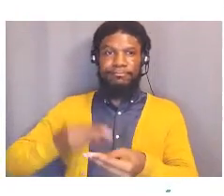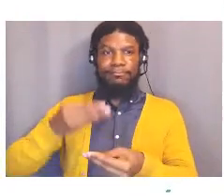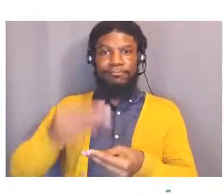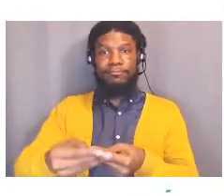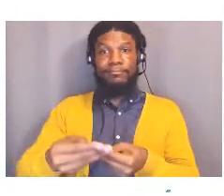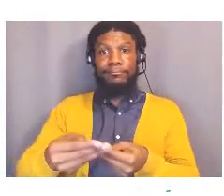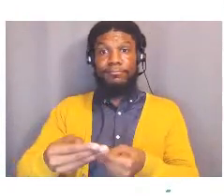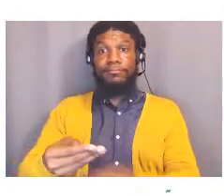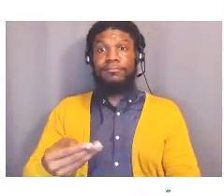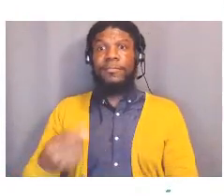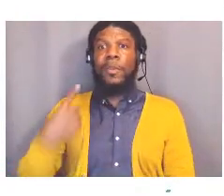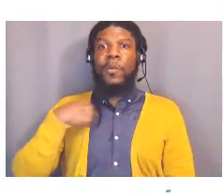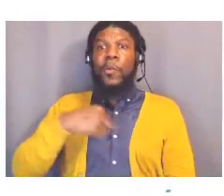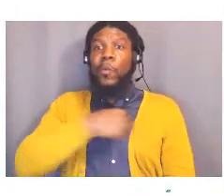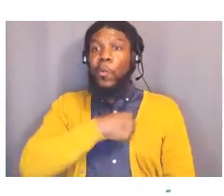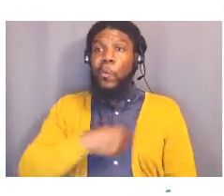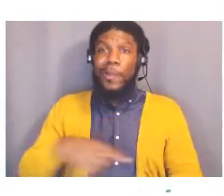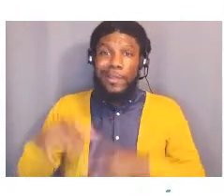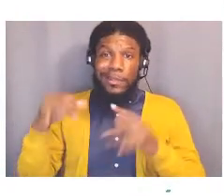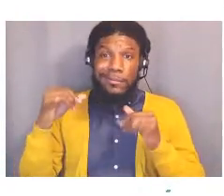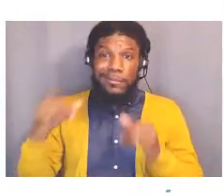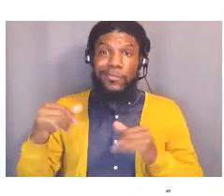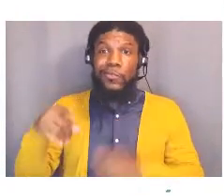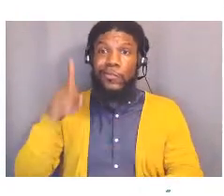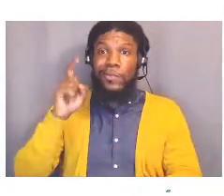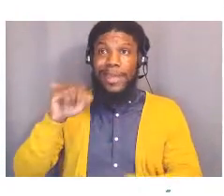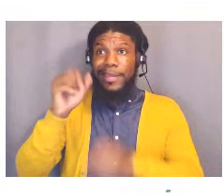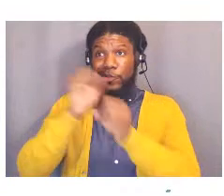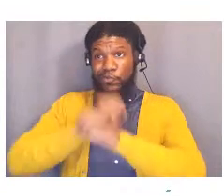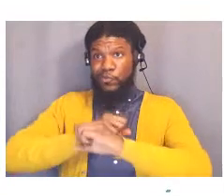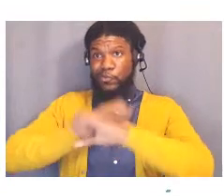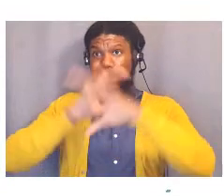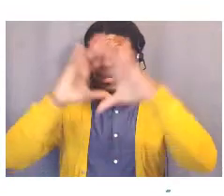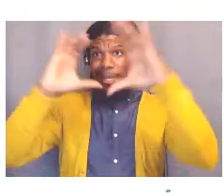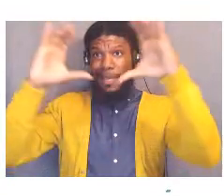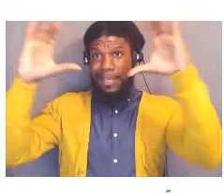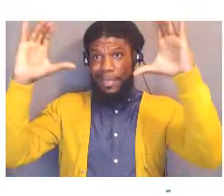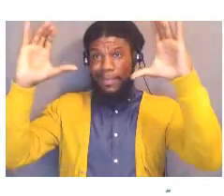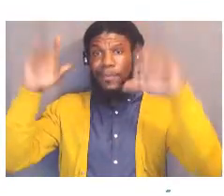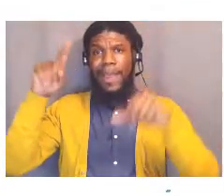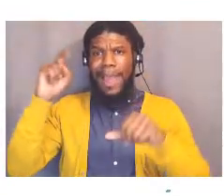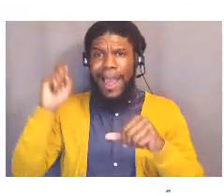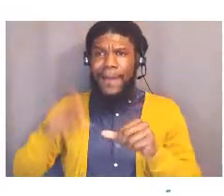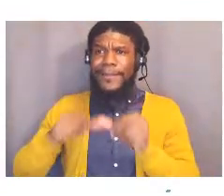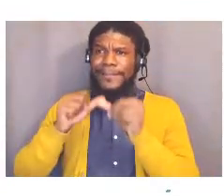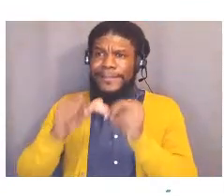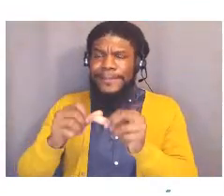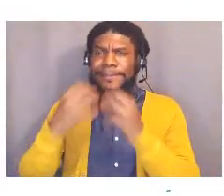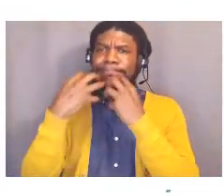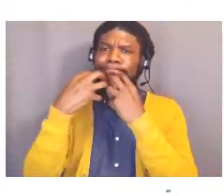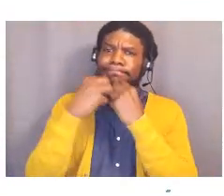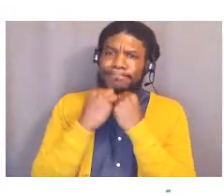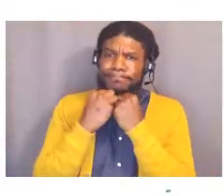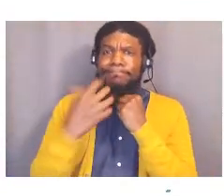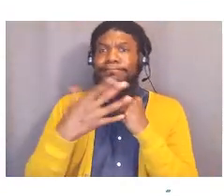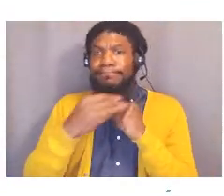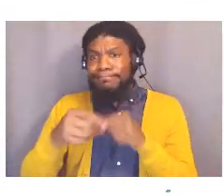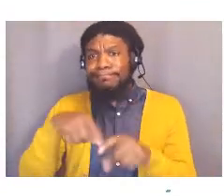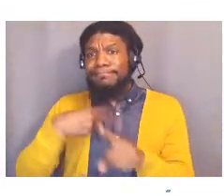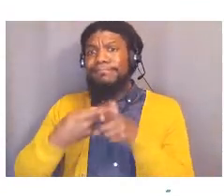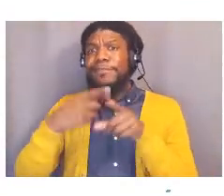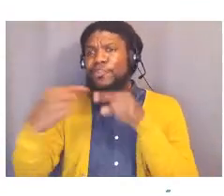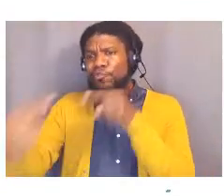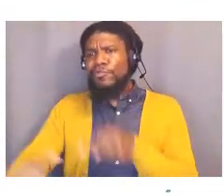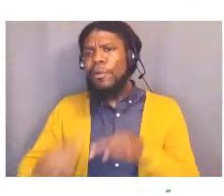We too need to keep that dream, and we need to keep that struggle